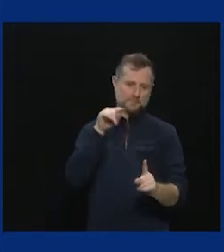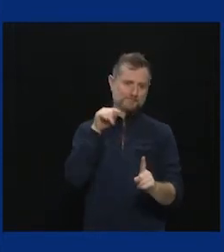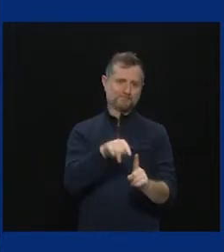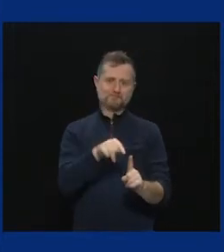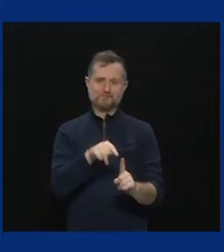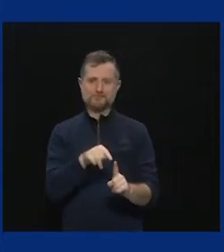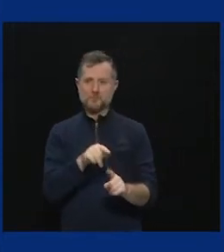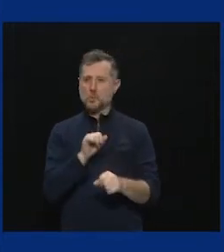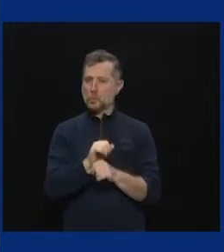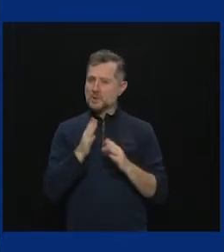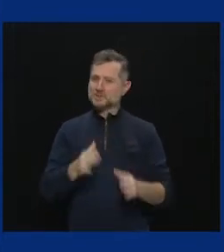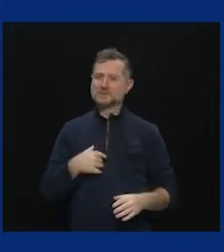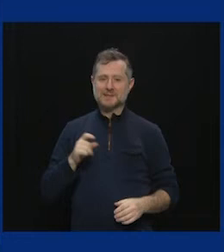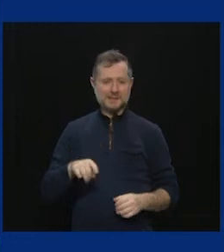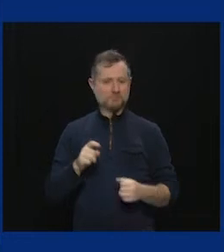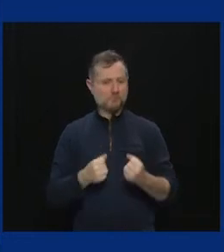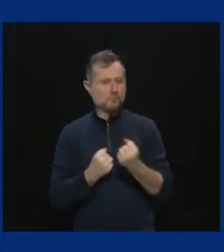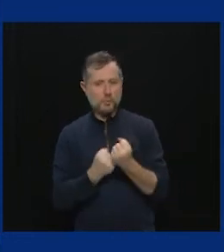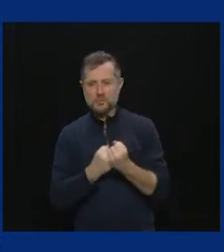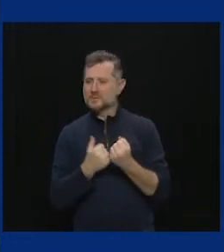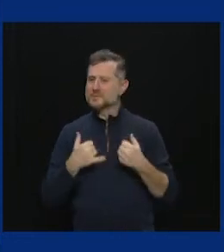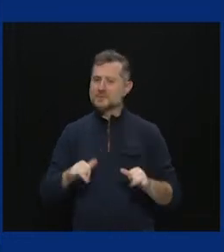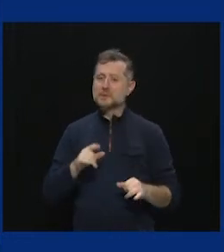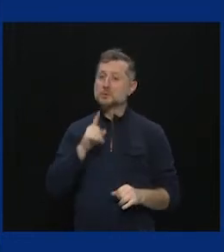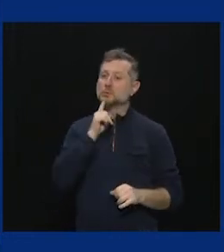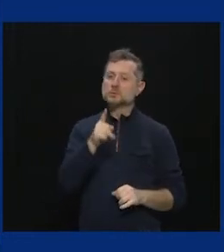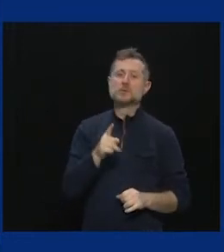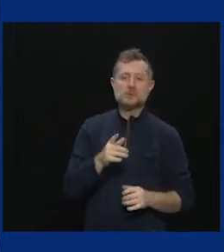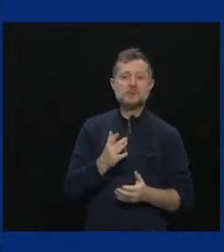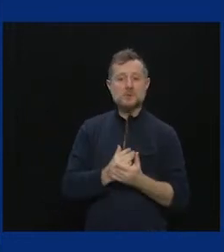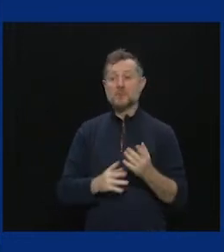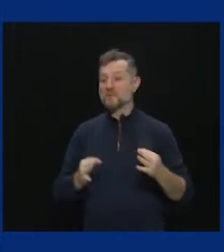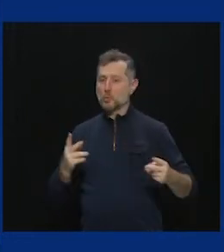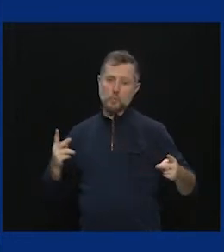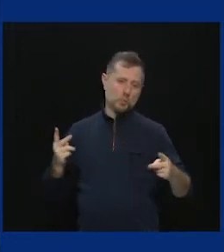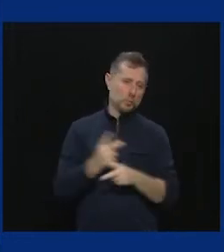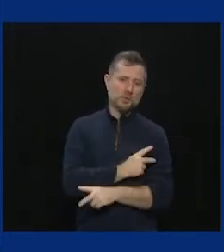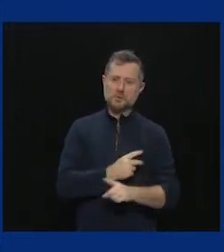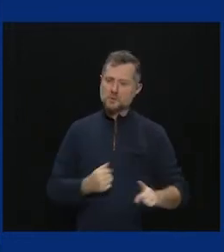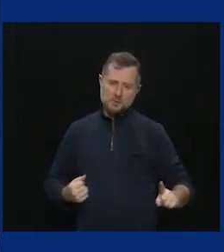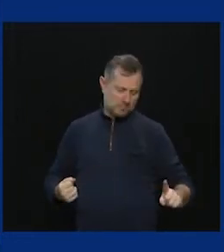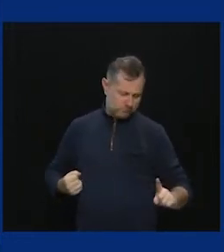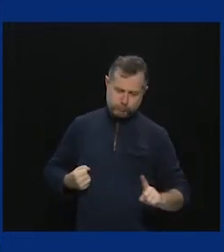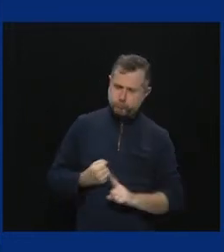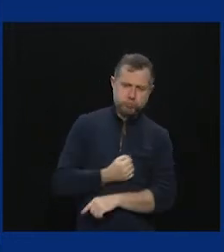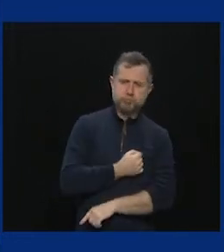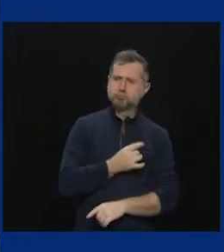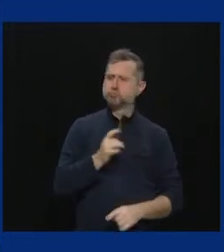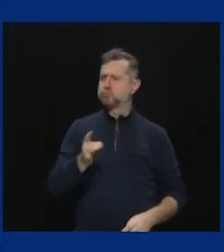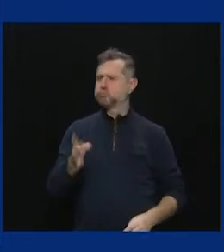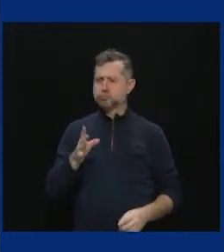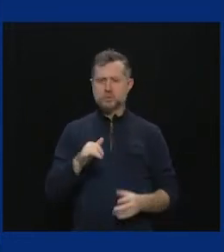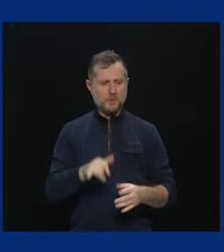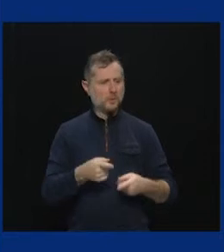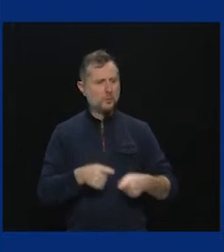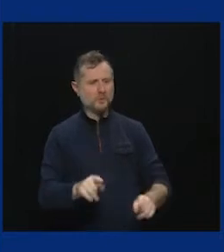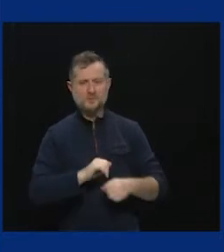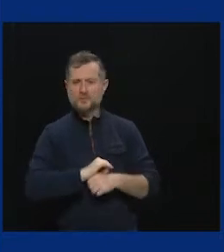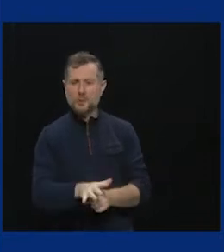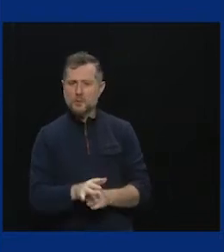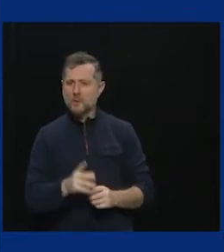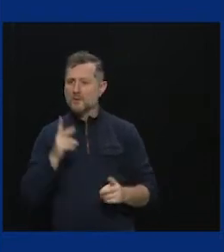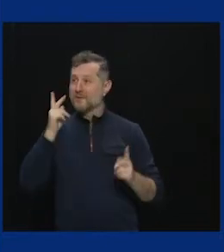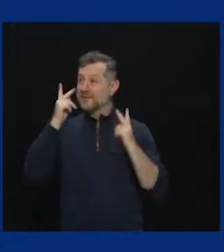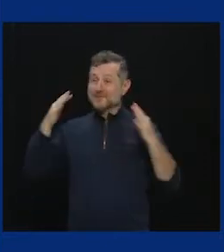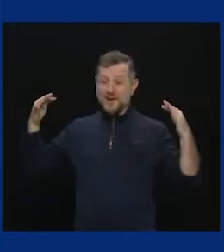tourism industry has taken some of the hardest hits during the pandemic. Visitors had to cancel travel plans, seasonal attractions